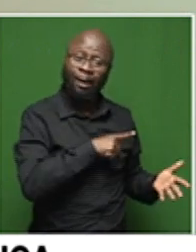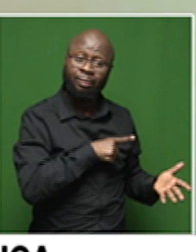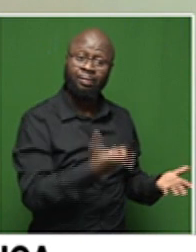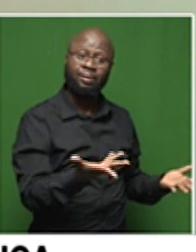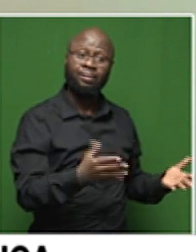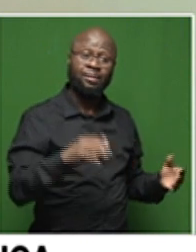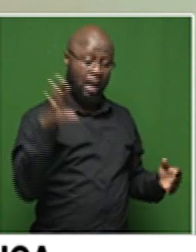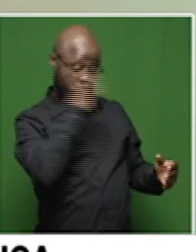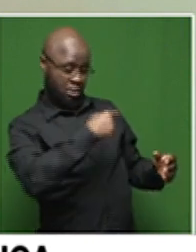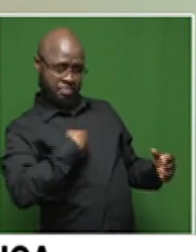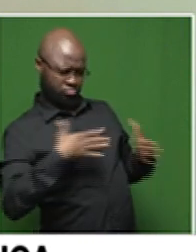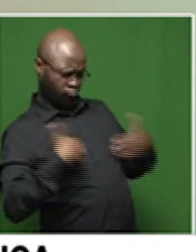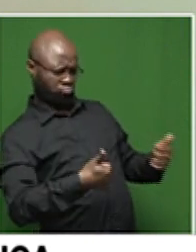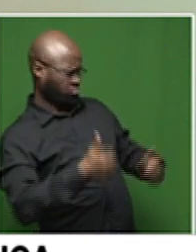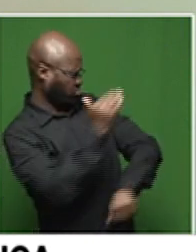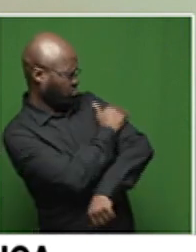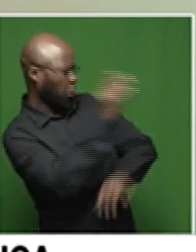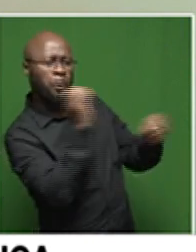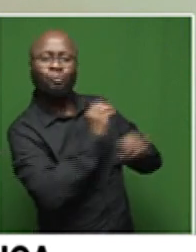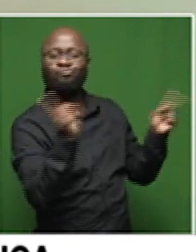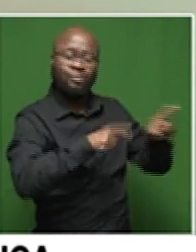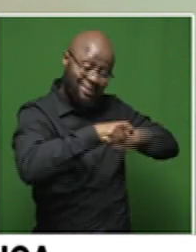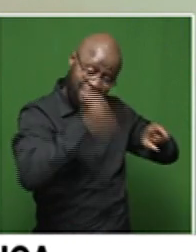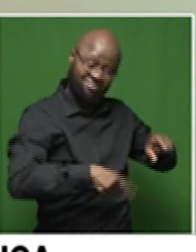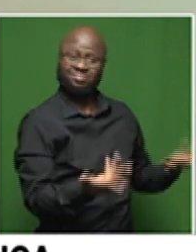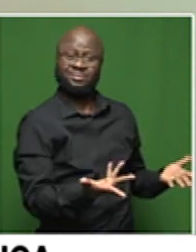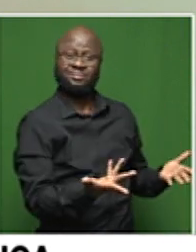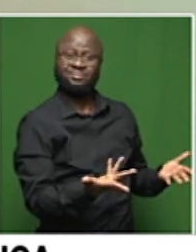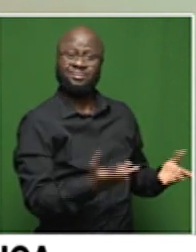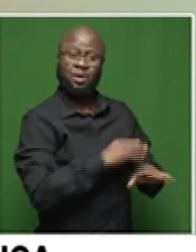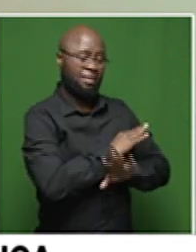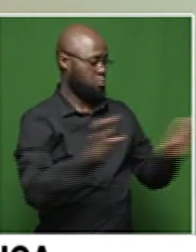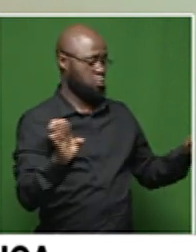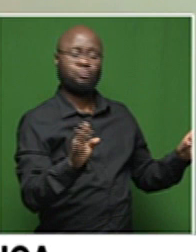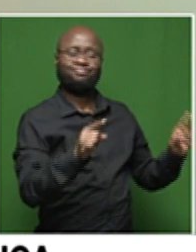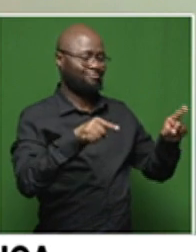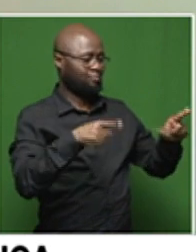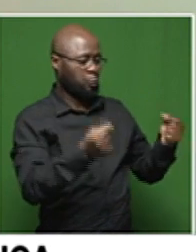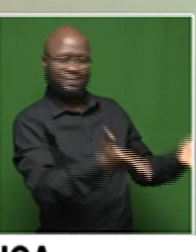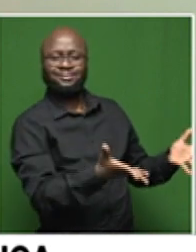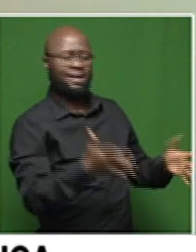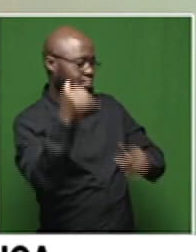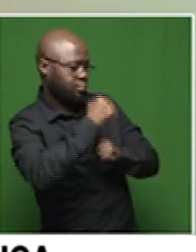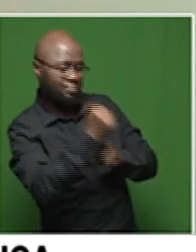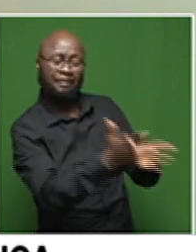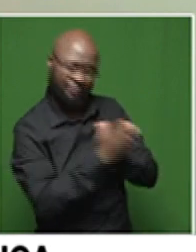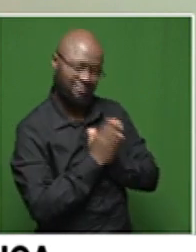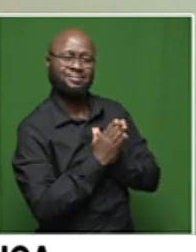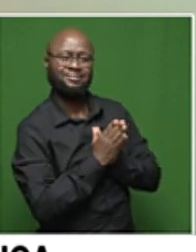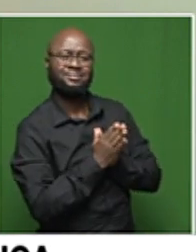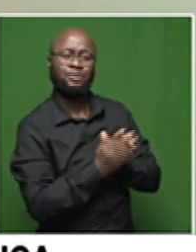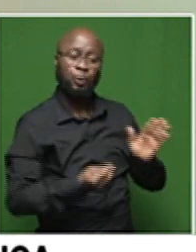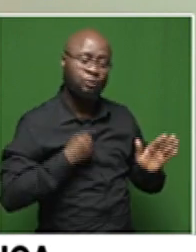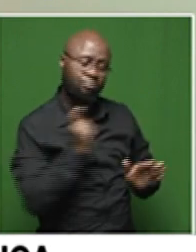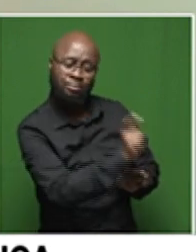these hypertensive diseases or not. Mm. So we encourage them to go and test, so that they will